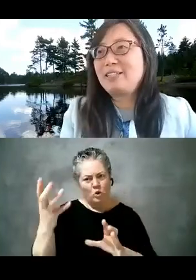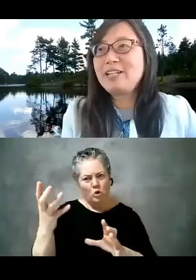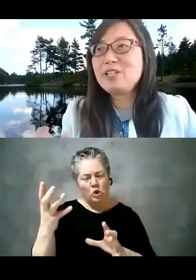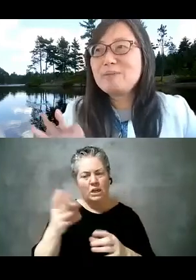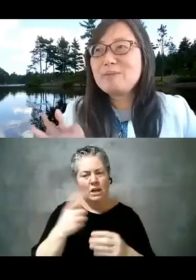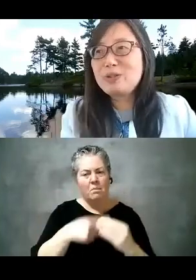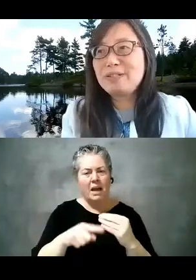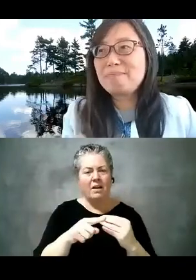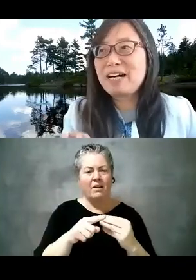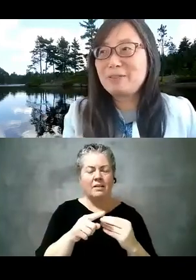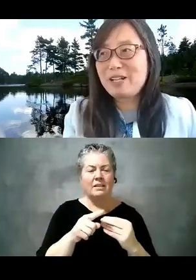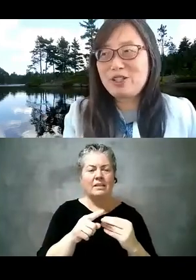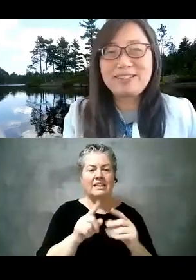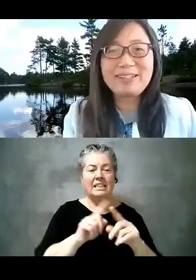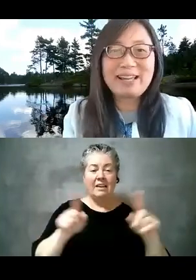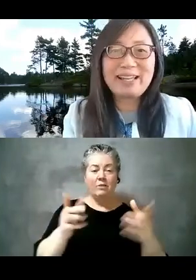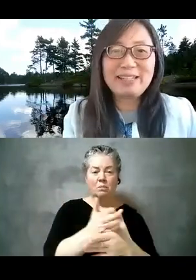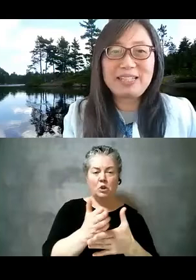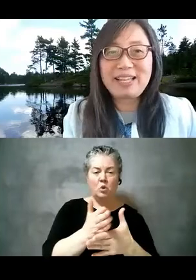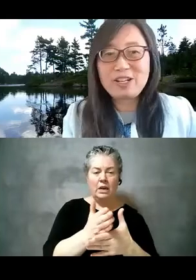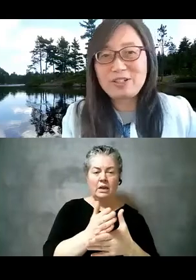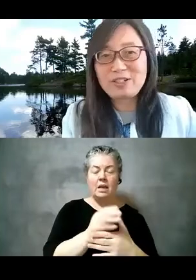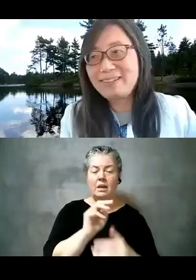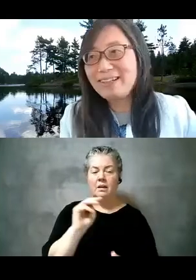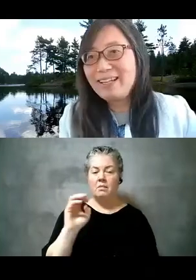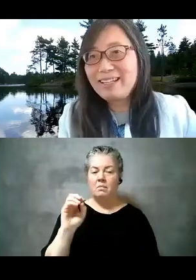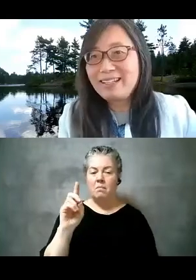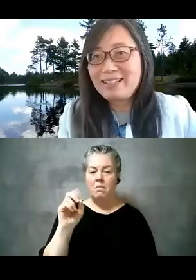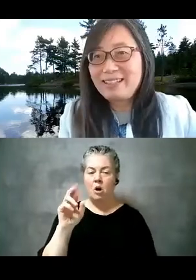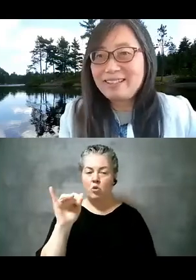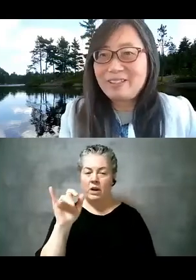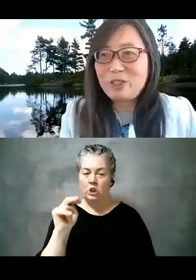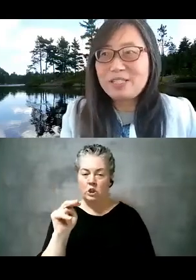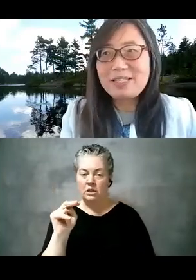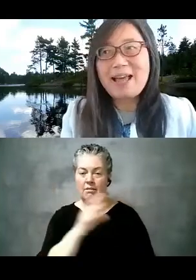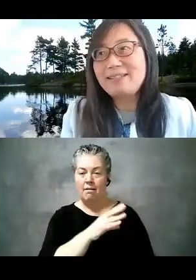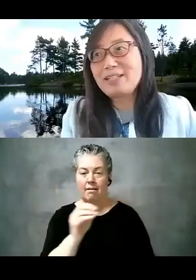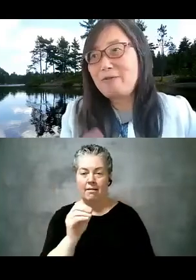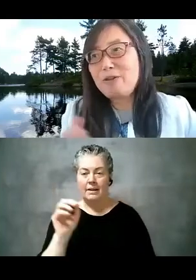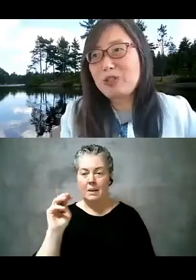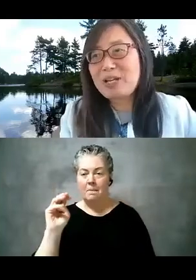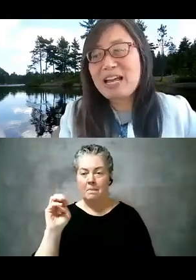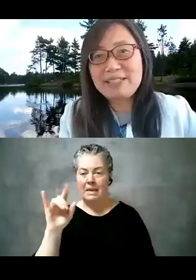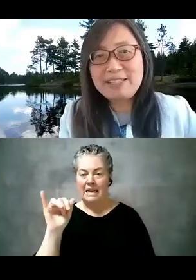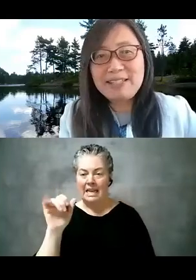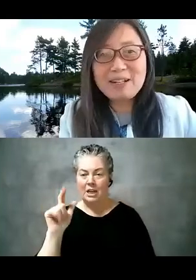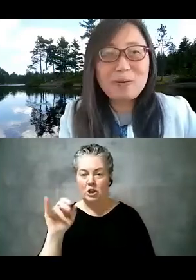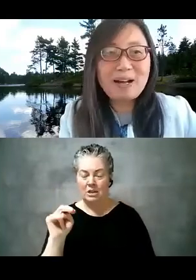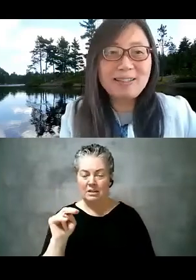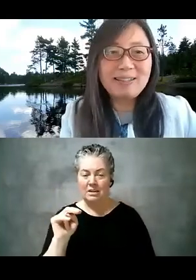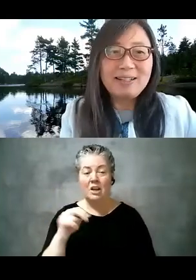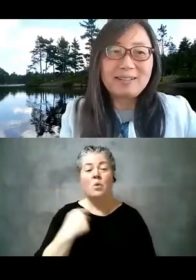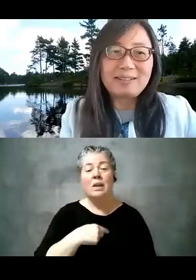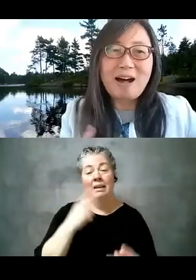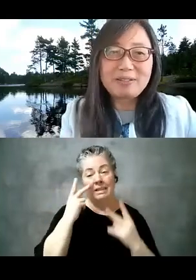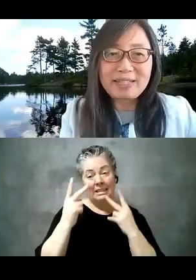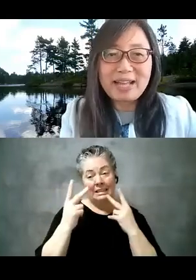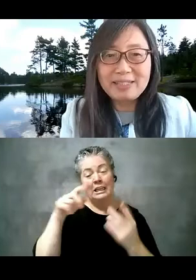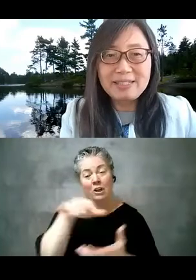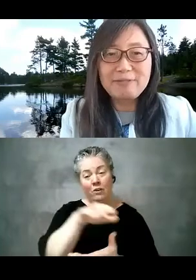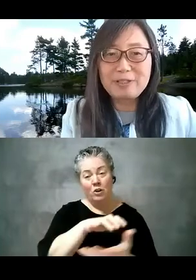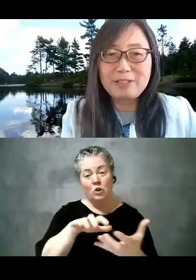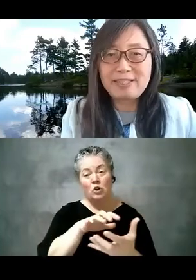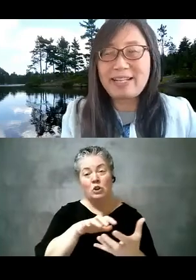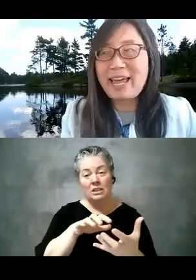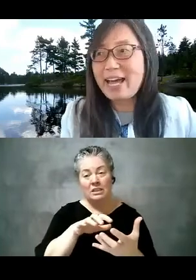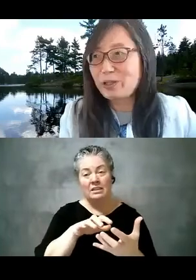the distinction between moderation and mediation, just as the confusion we have seen around causal